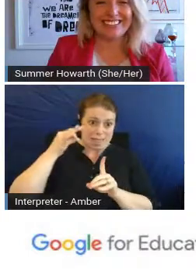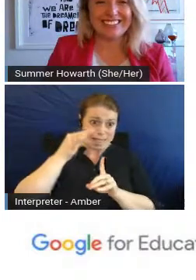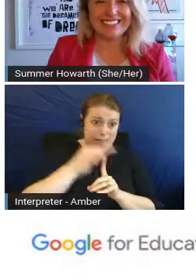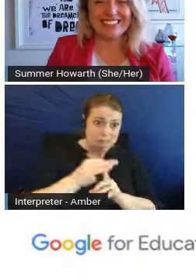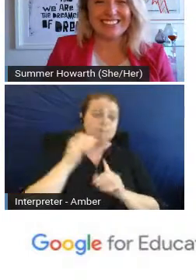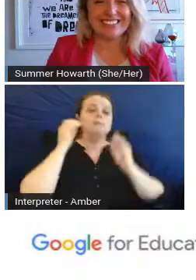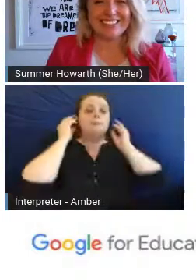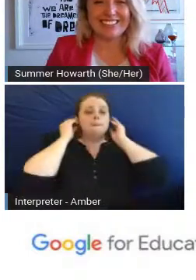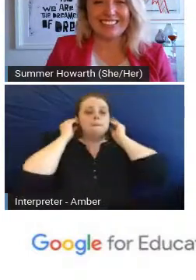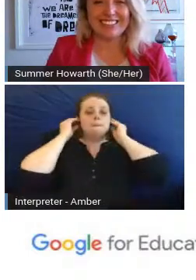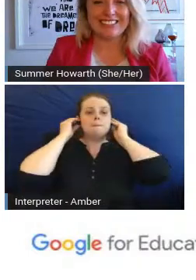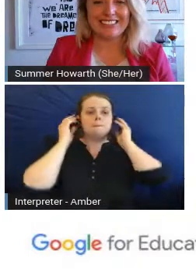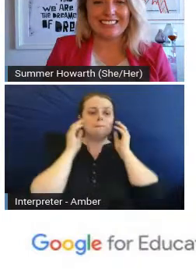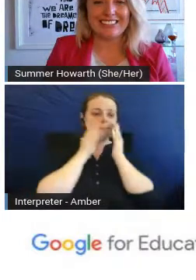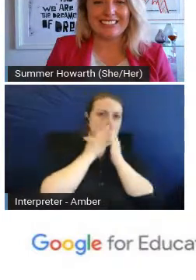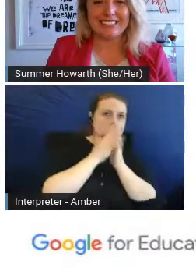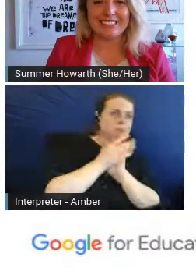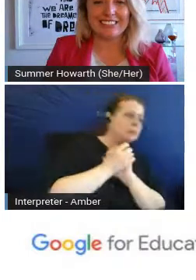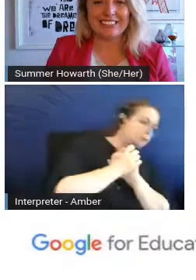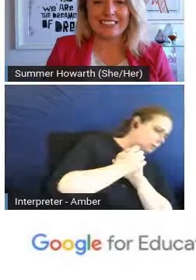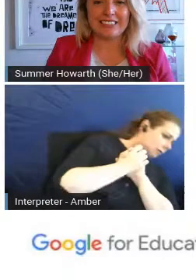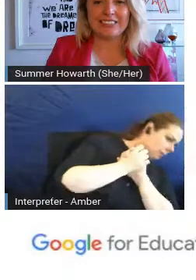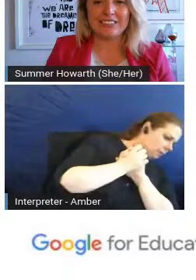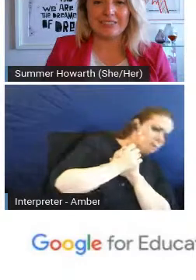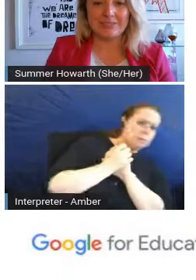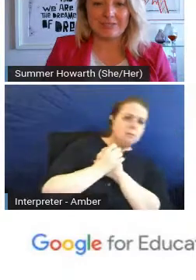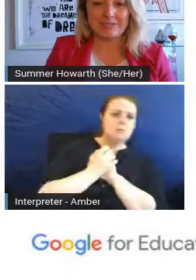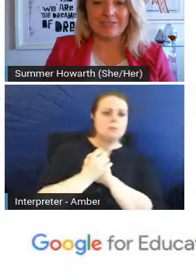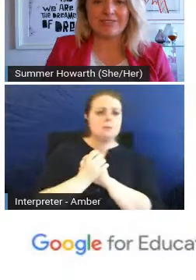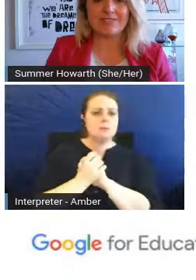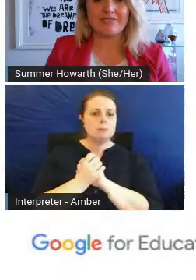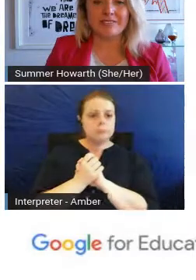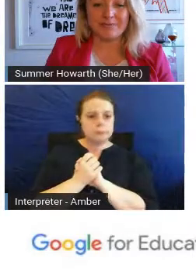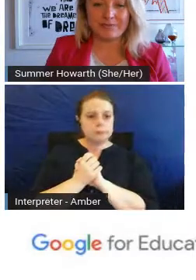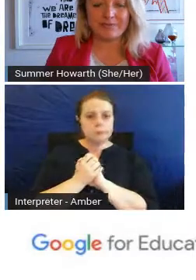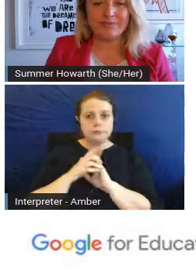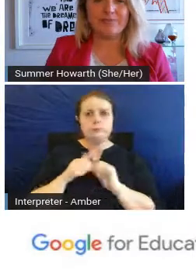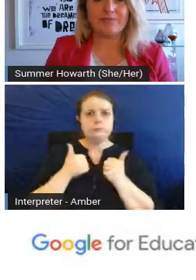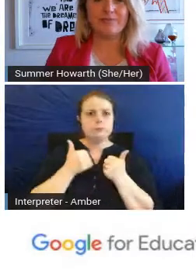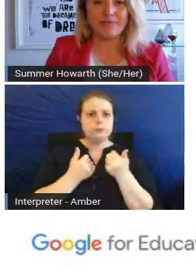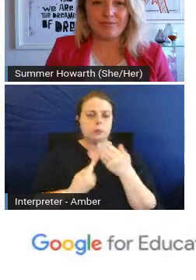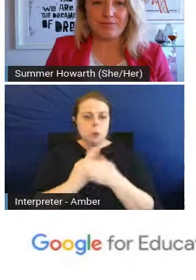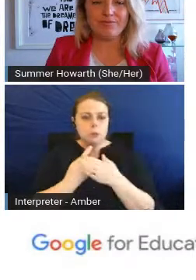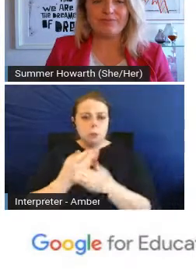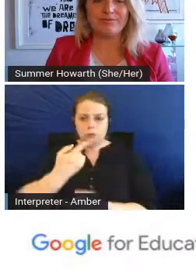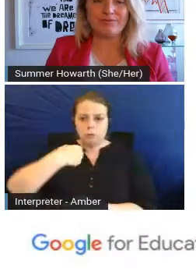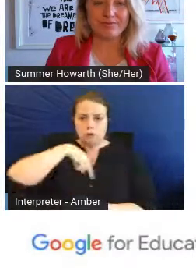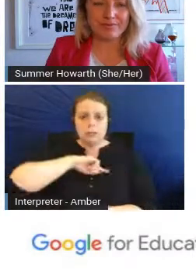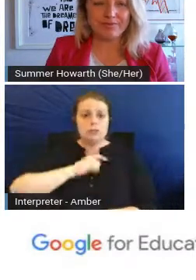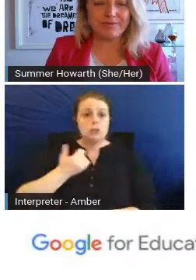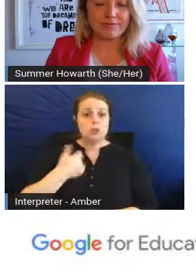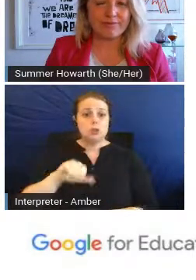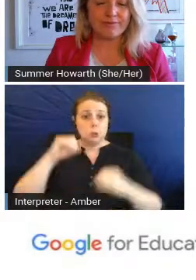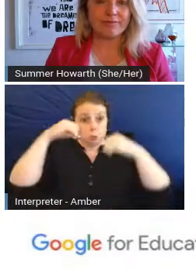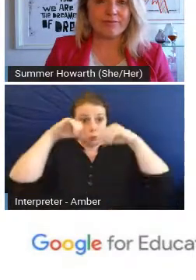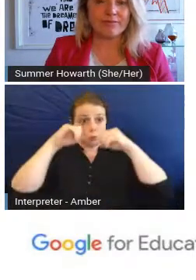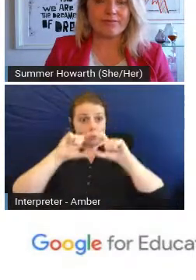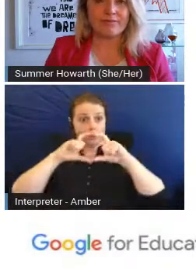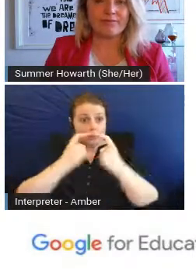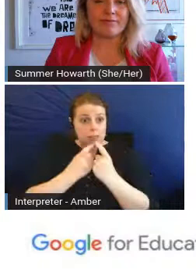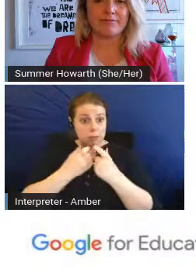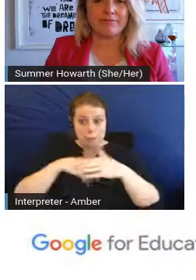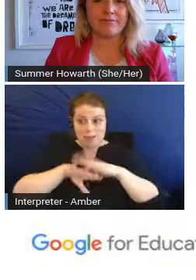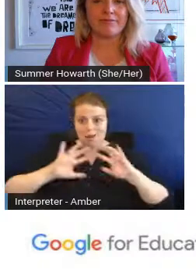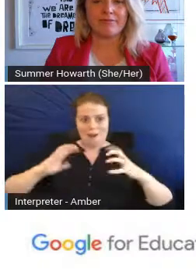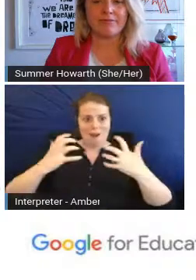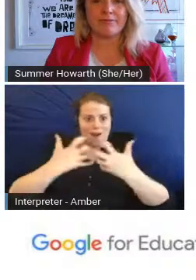look, I think this is just a great opportunity for us to use Google Classroom, especially in this hybrid environment.